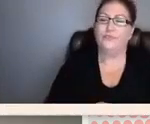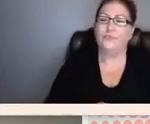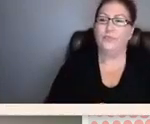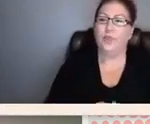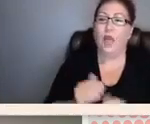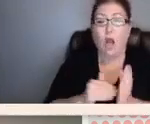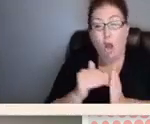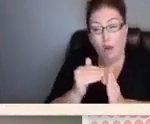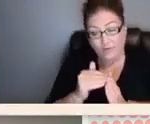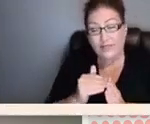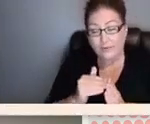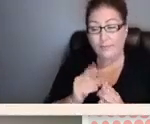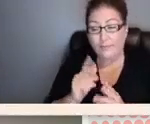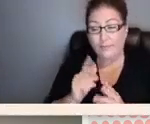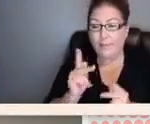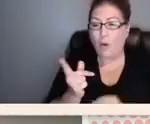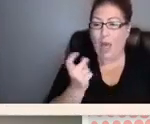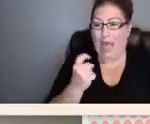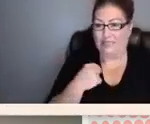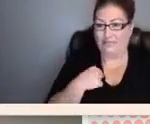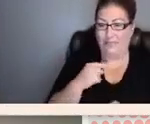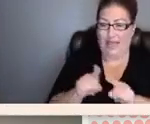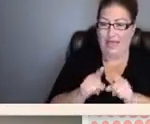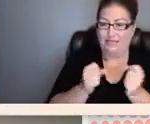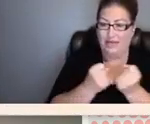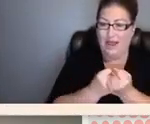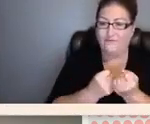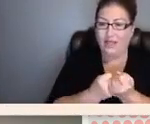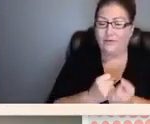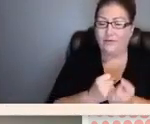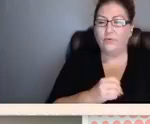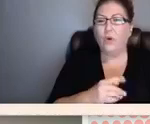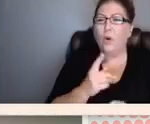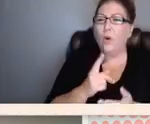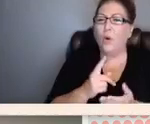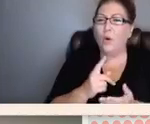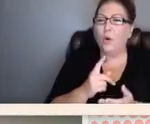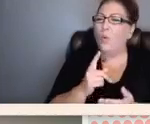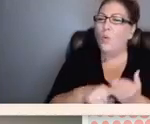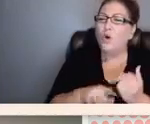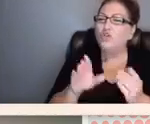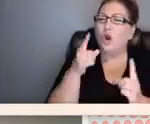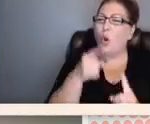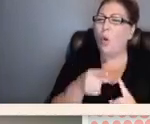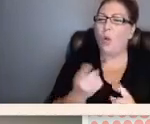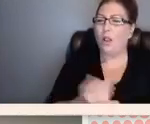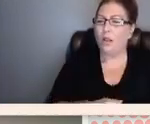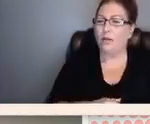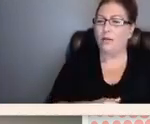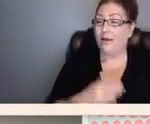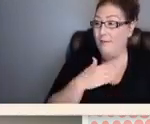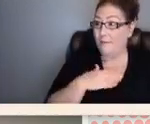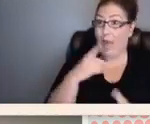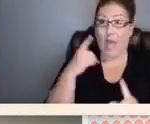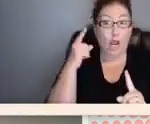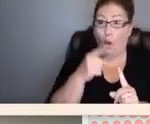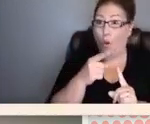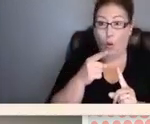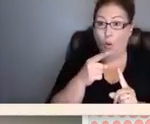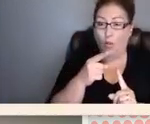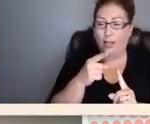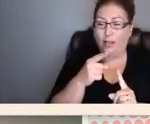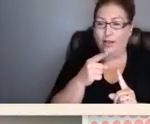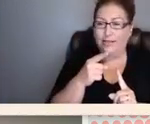Oftentimes people ask me as an advocate, what's your goal? My goal is to